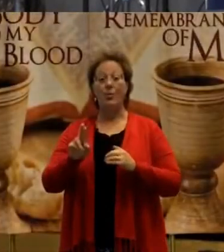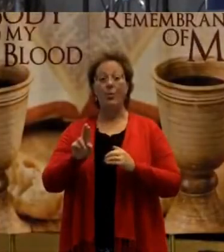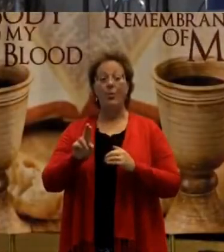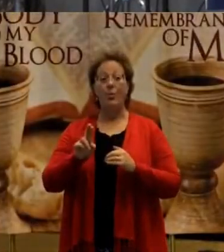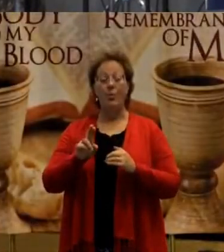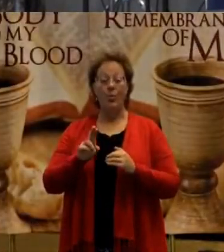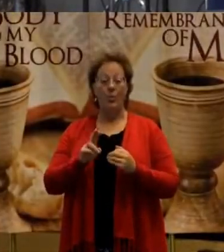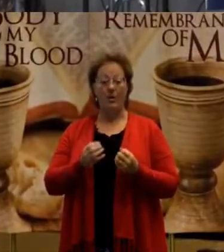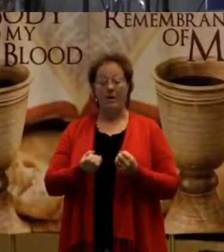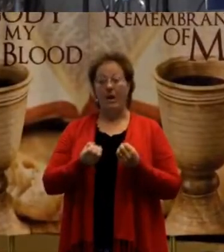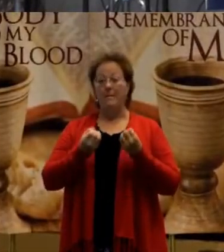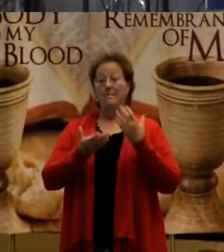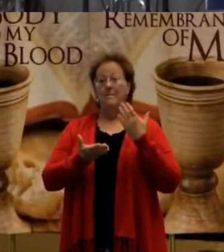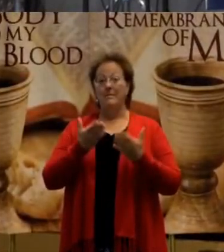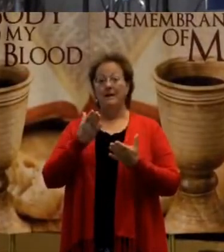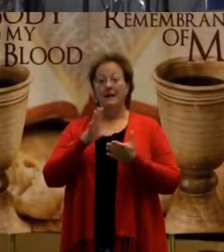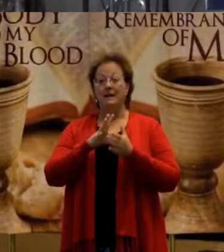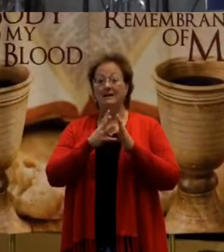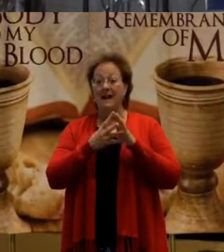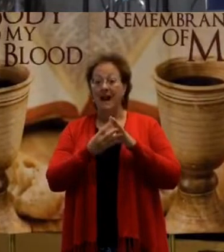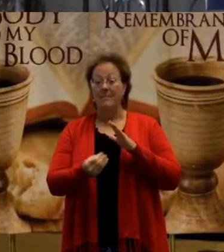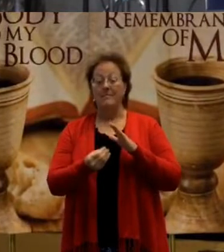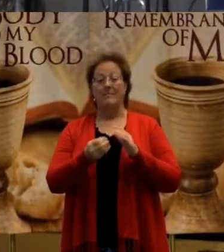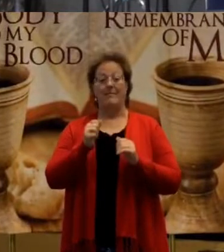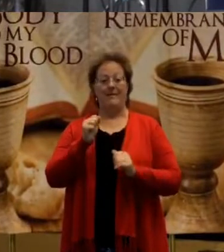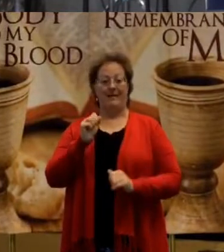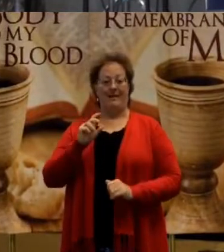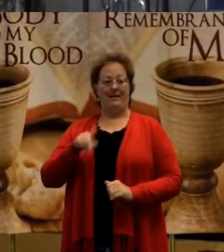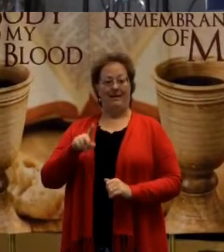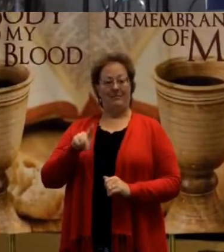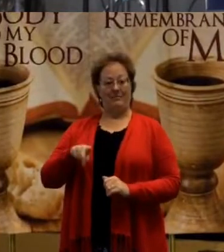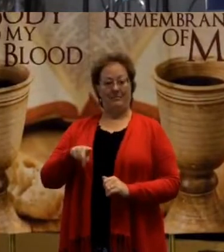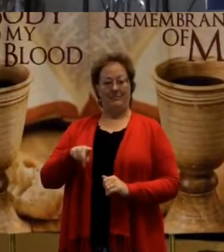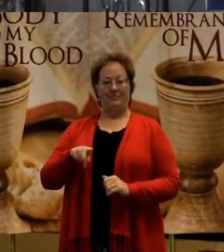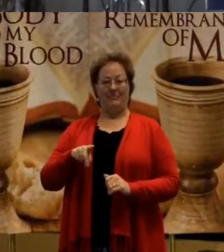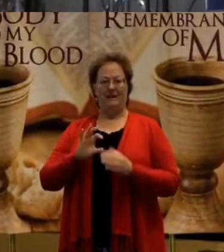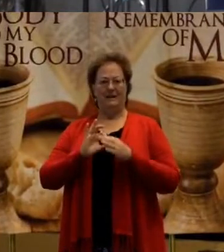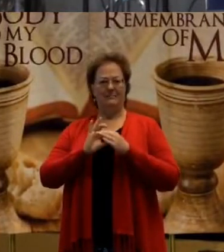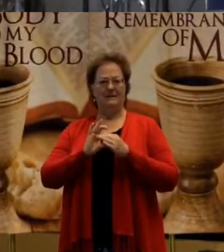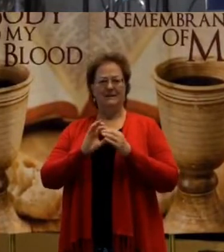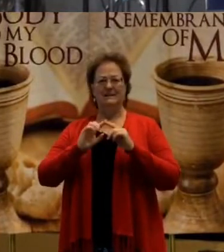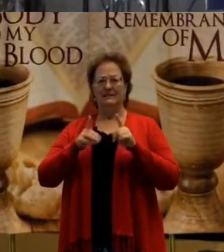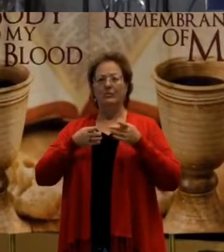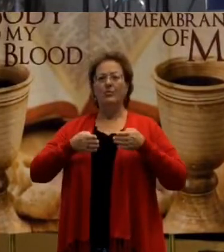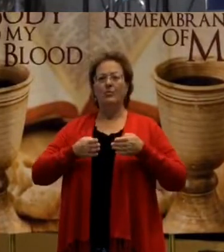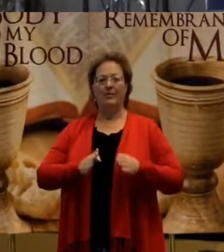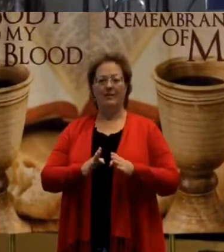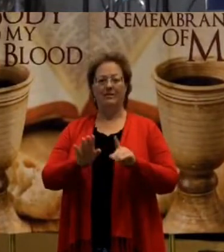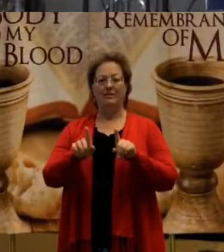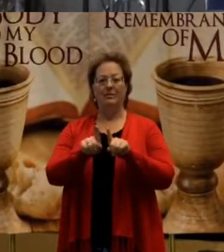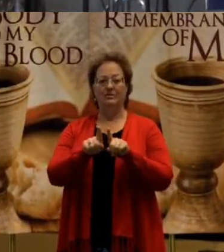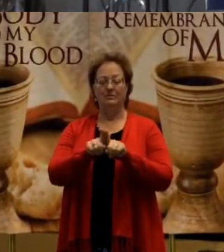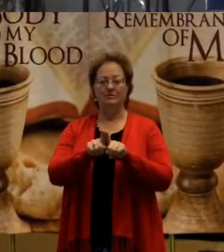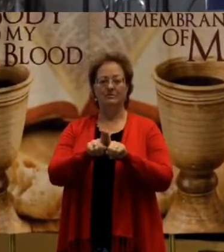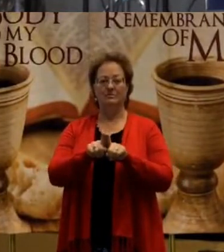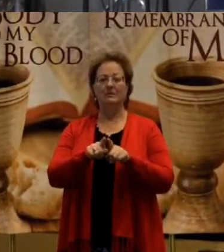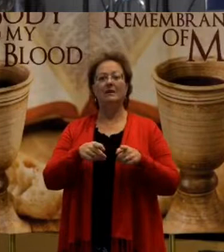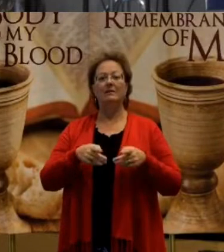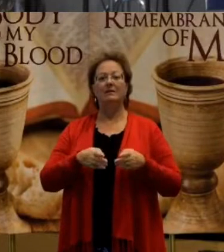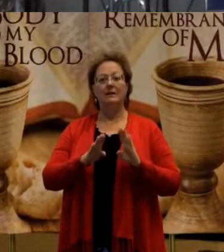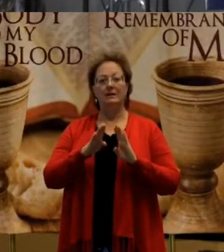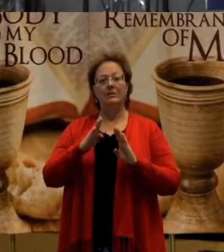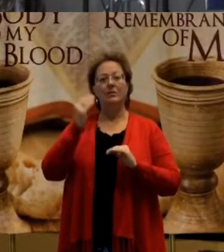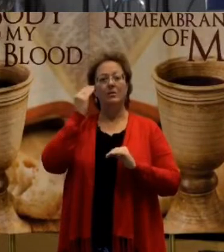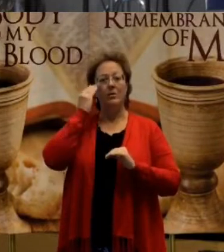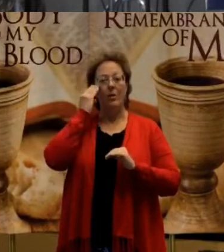been really blessed by downloading our Church Center app, which gets you connected in many other ways as well, not just to the church, but also to